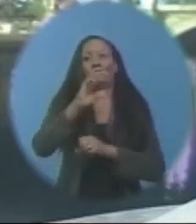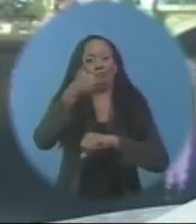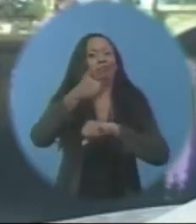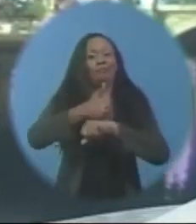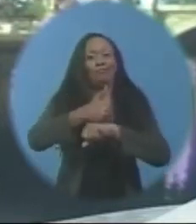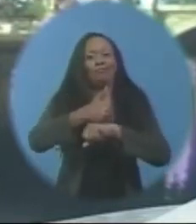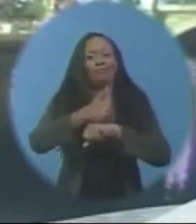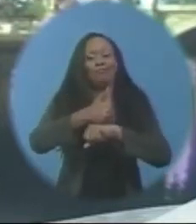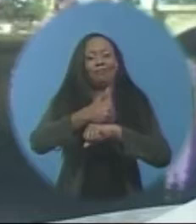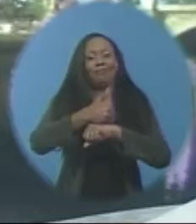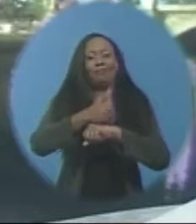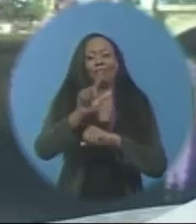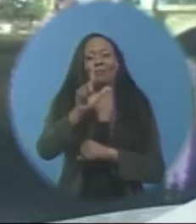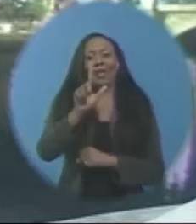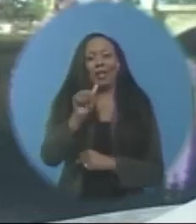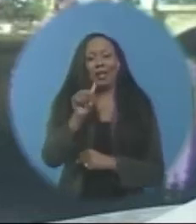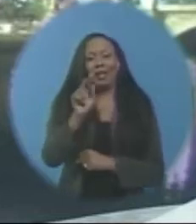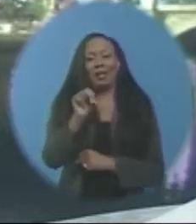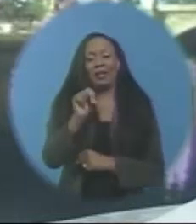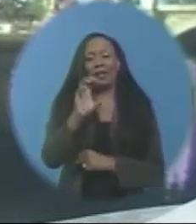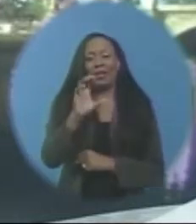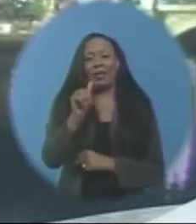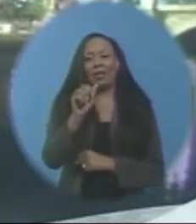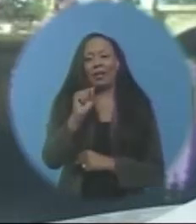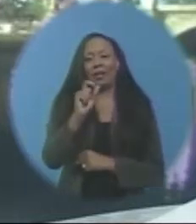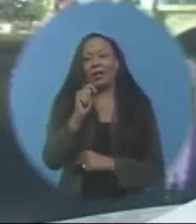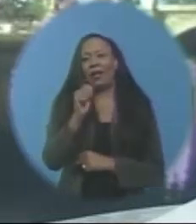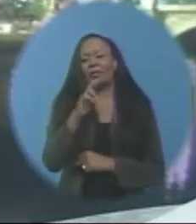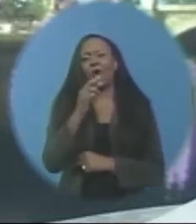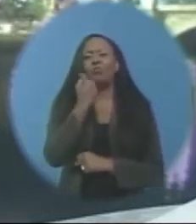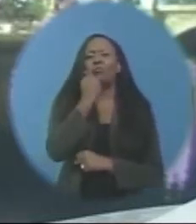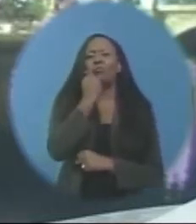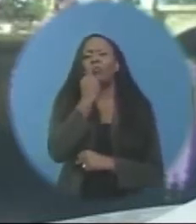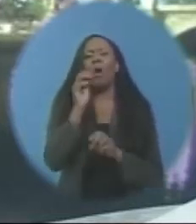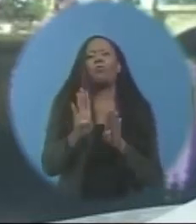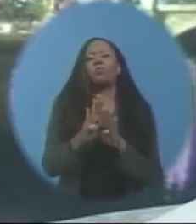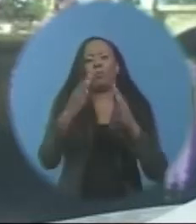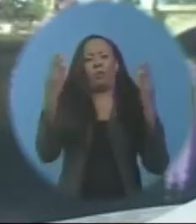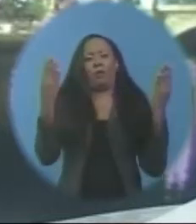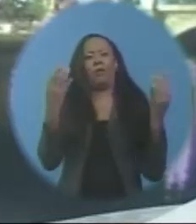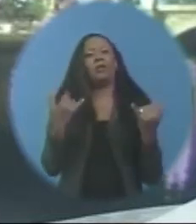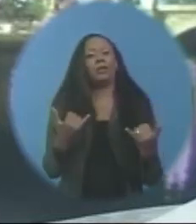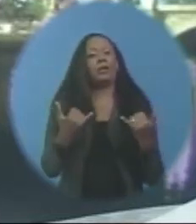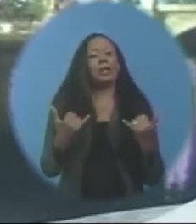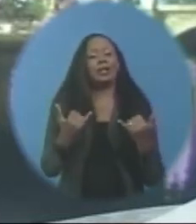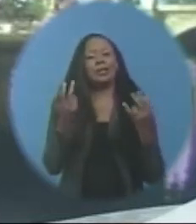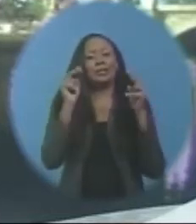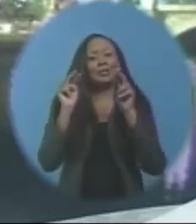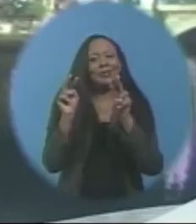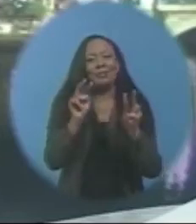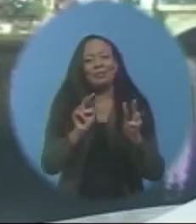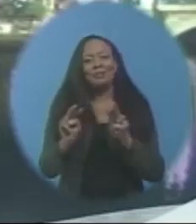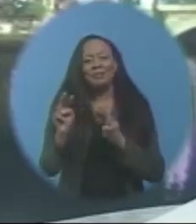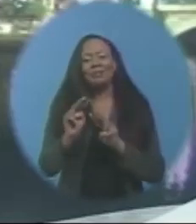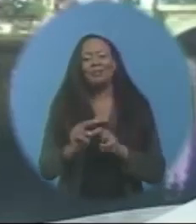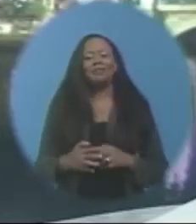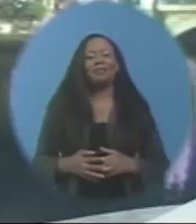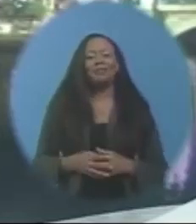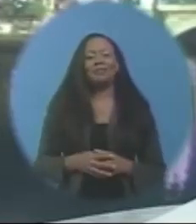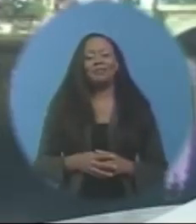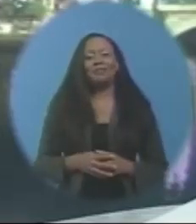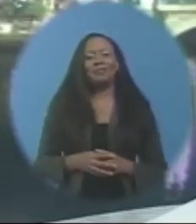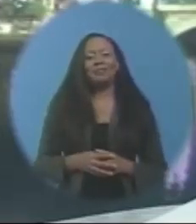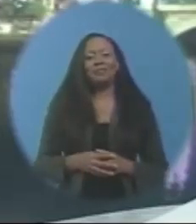new multi-million-dollar facility located in Lancaster was officially opened today. Sharika Griffith was there and filed this